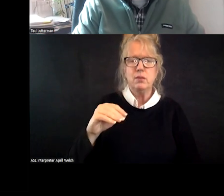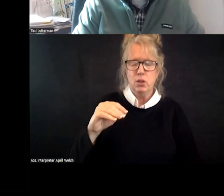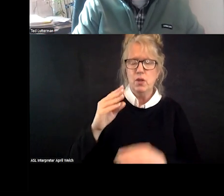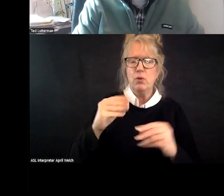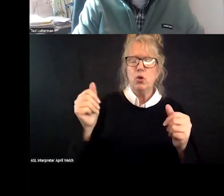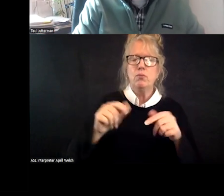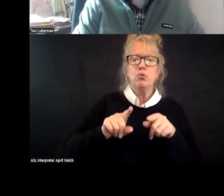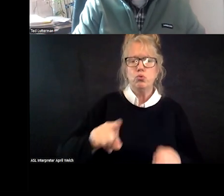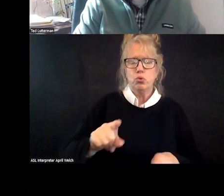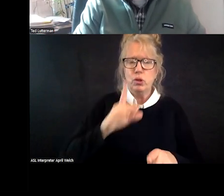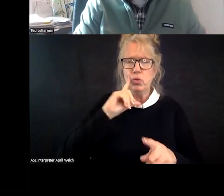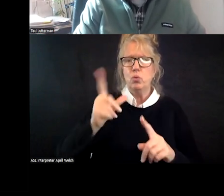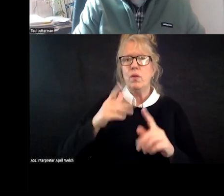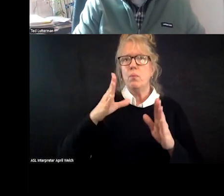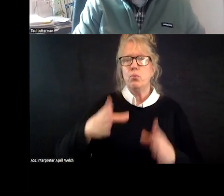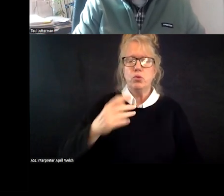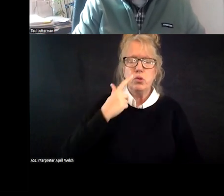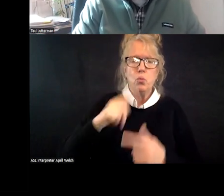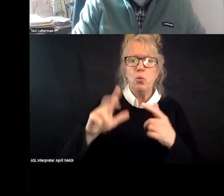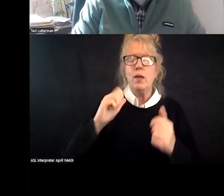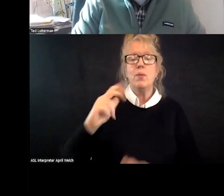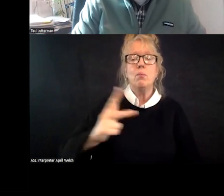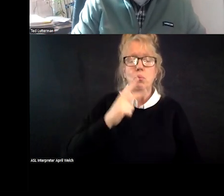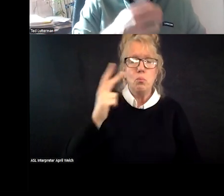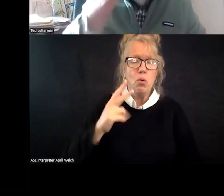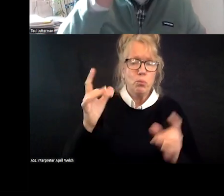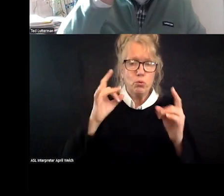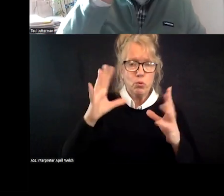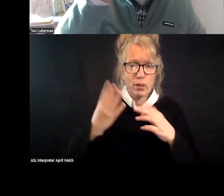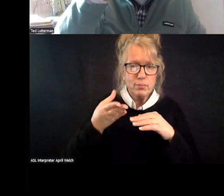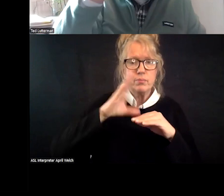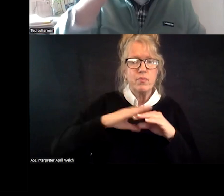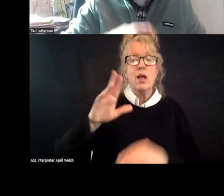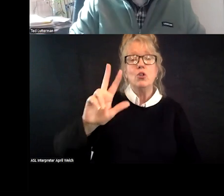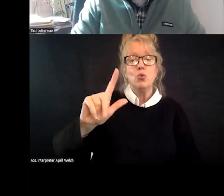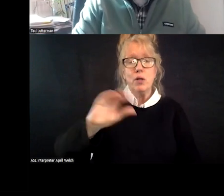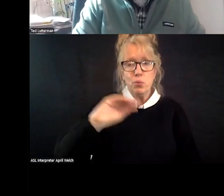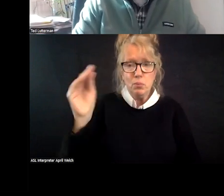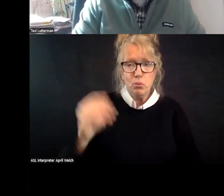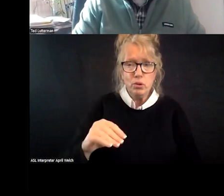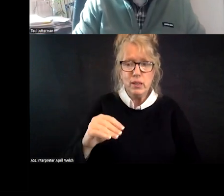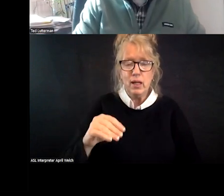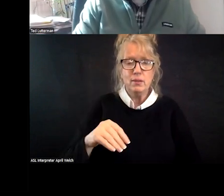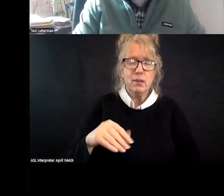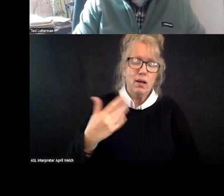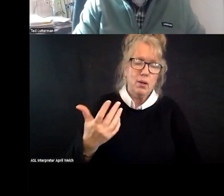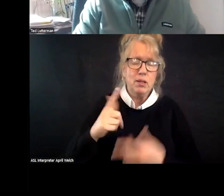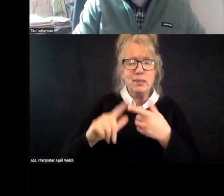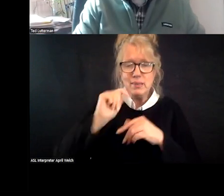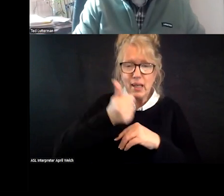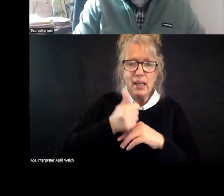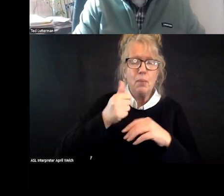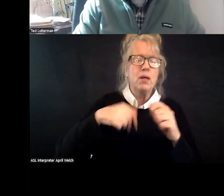during the encounter with the person when mobile crisis went out. 23% it ended with them setting up an appointment